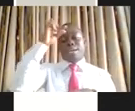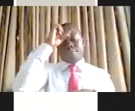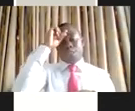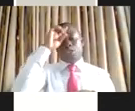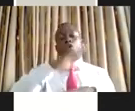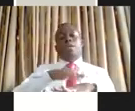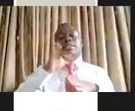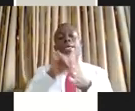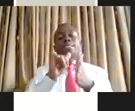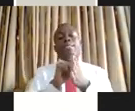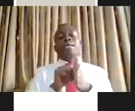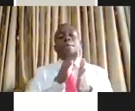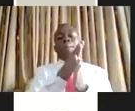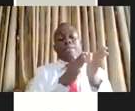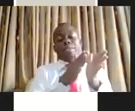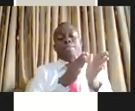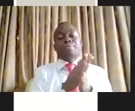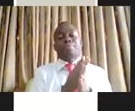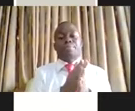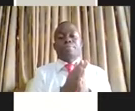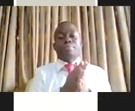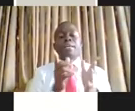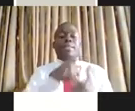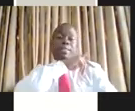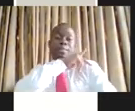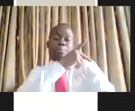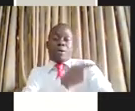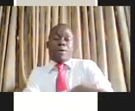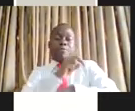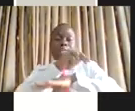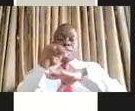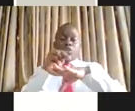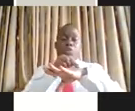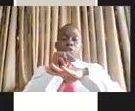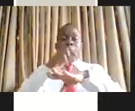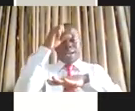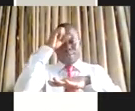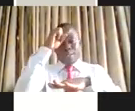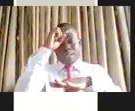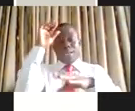revenue. And then the power of the national government in